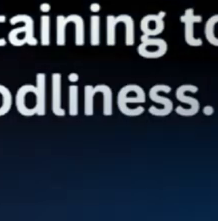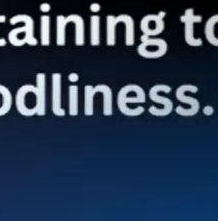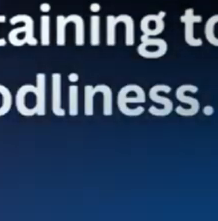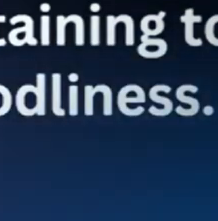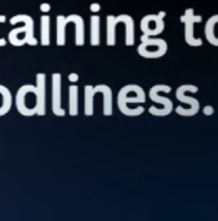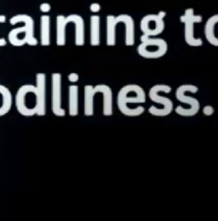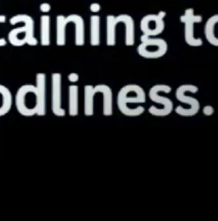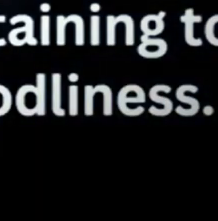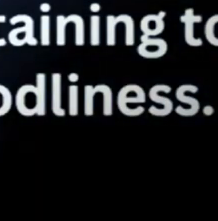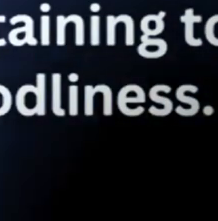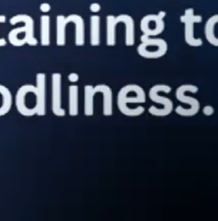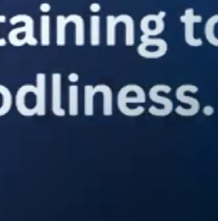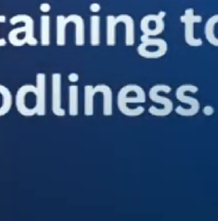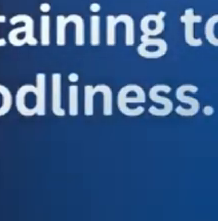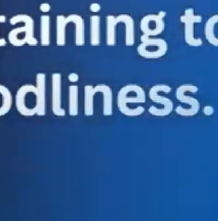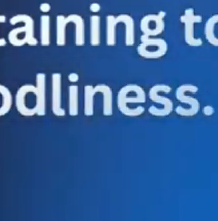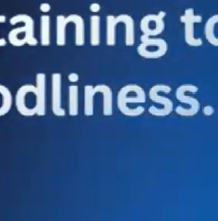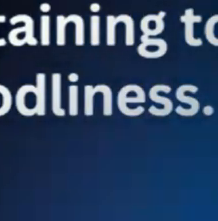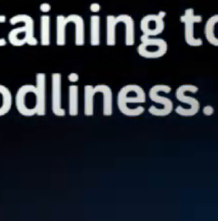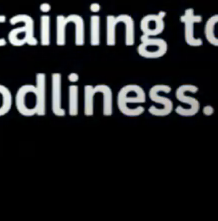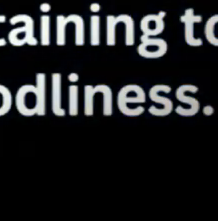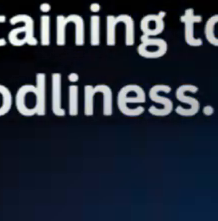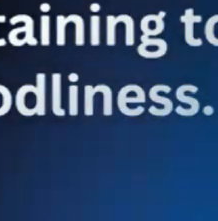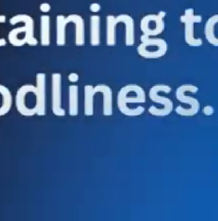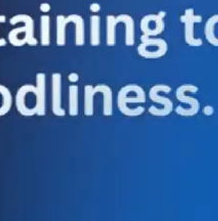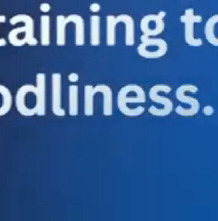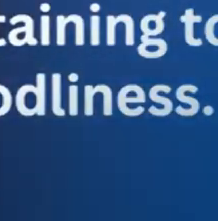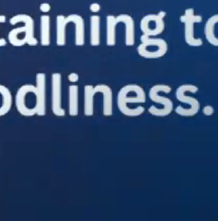managers of his earth. Now